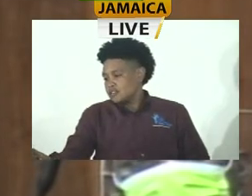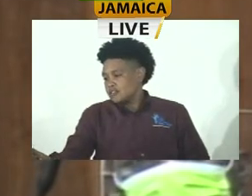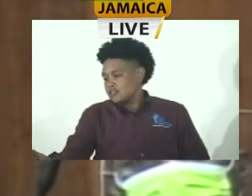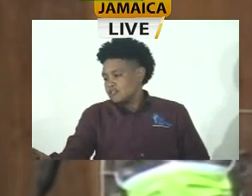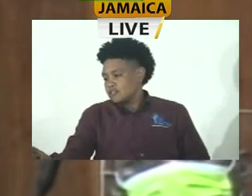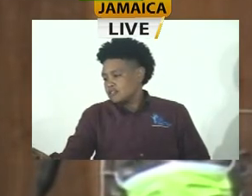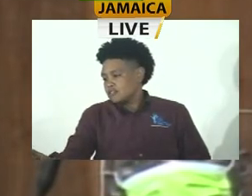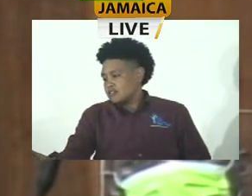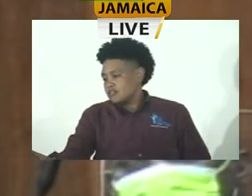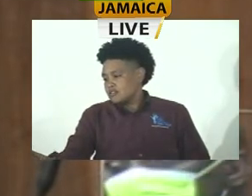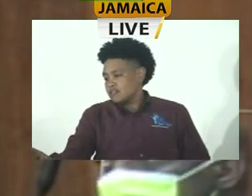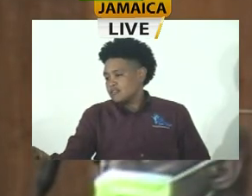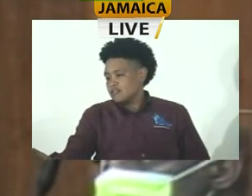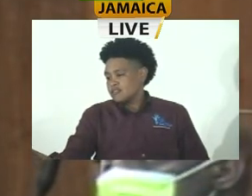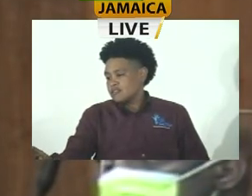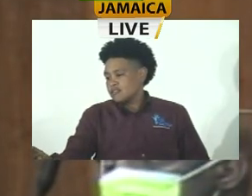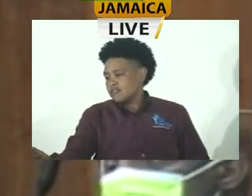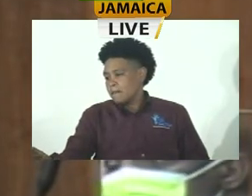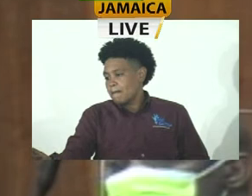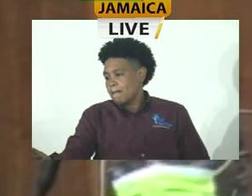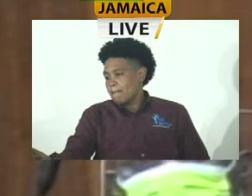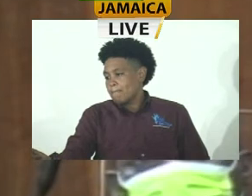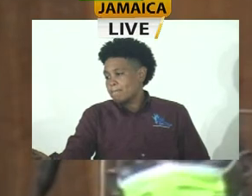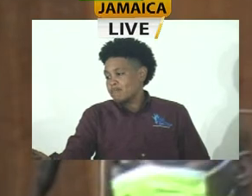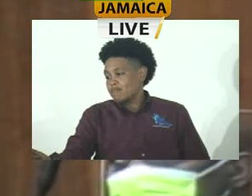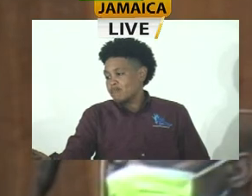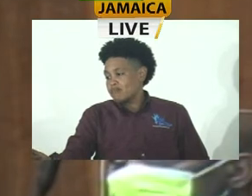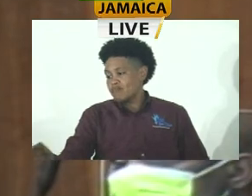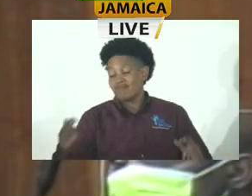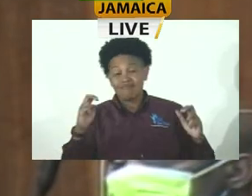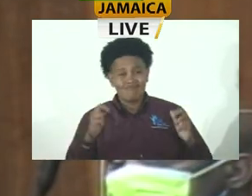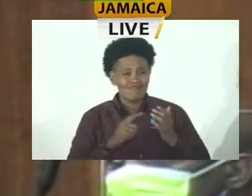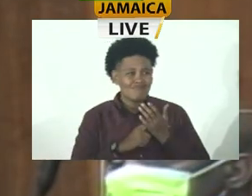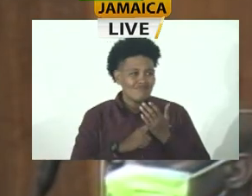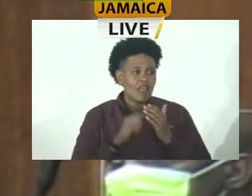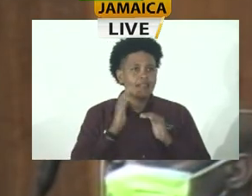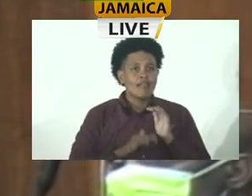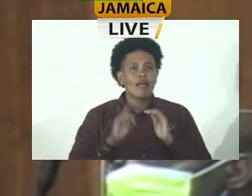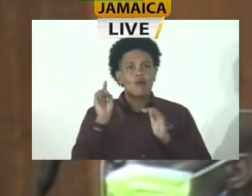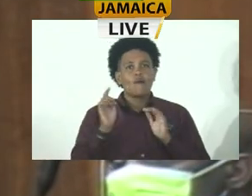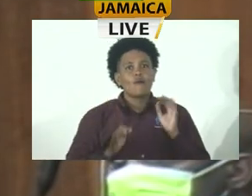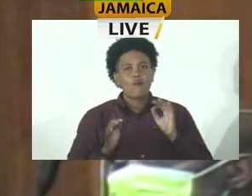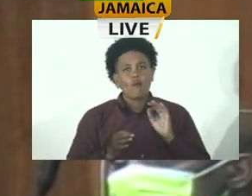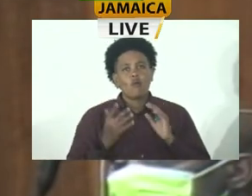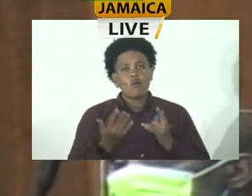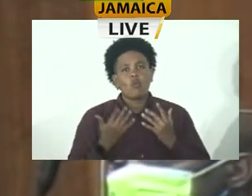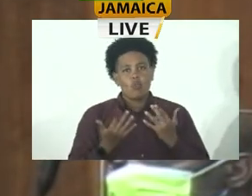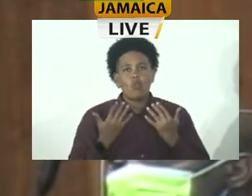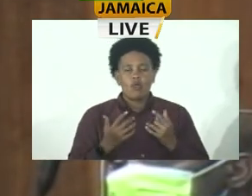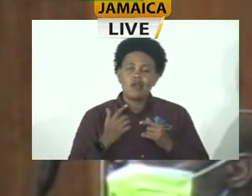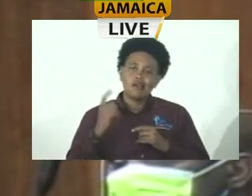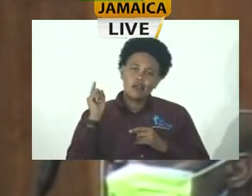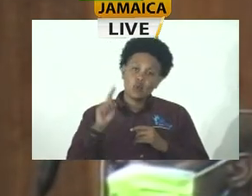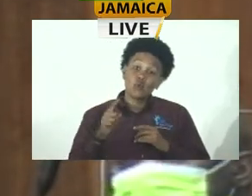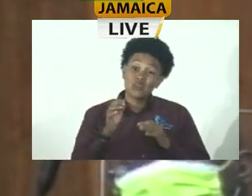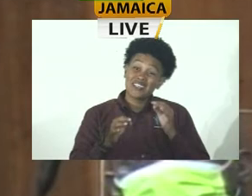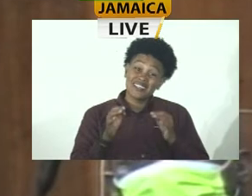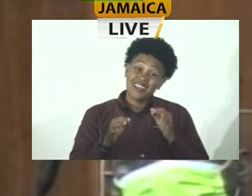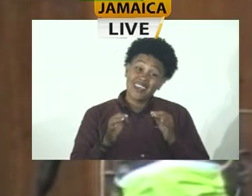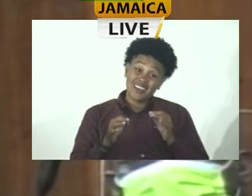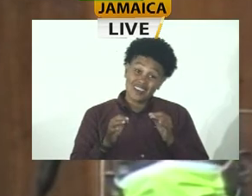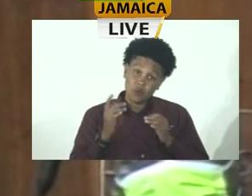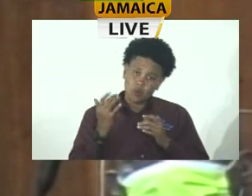mediate rather than litigate and those cases that are present in the courts and are now being referred to